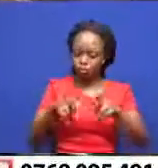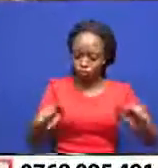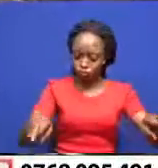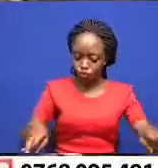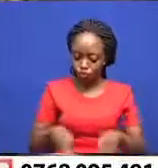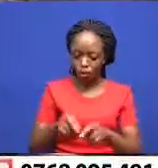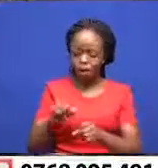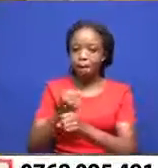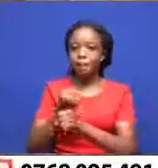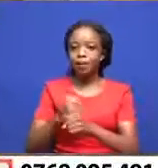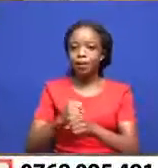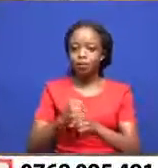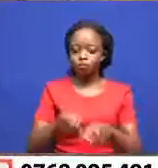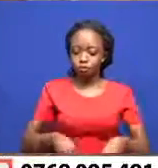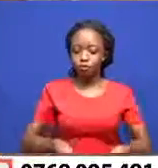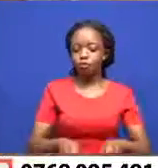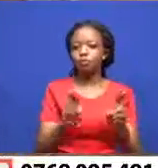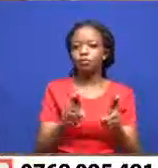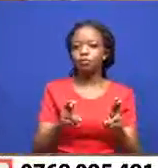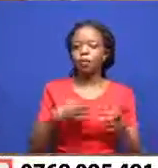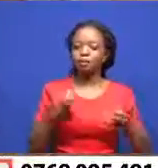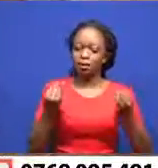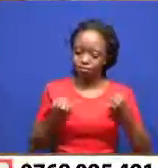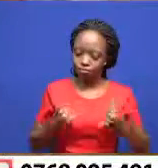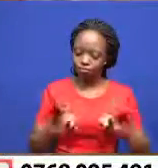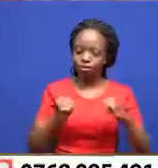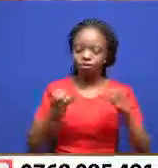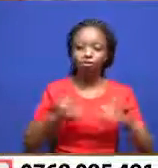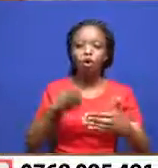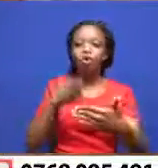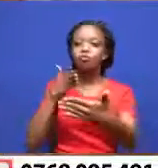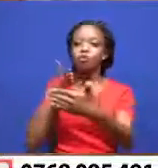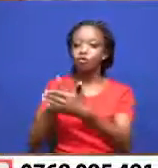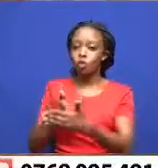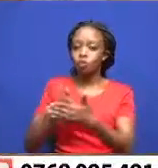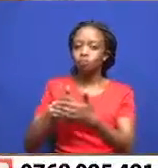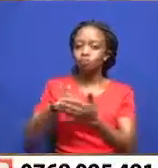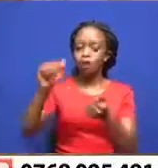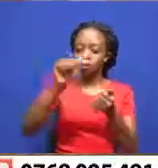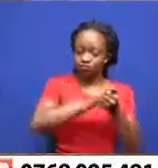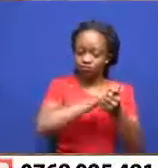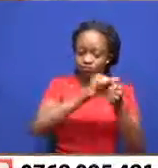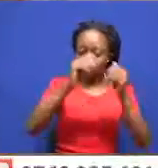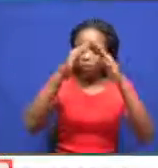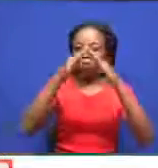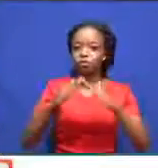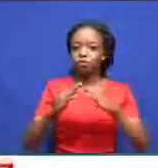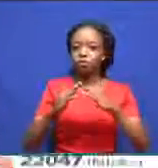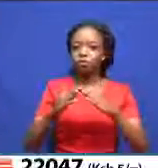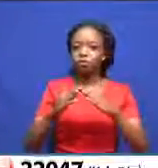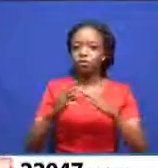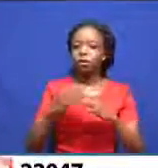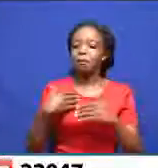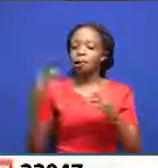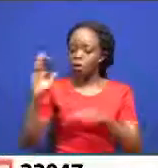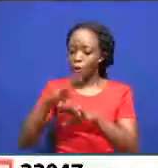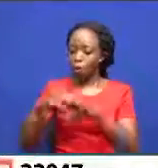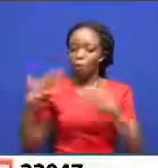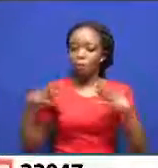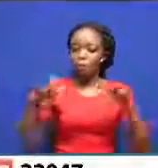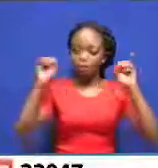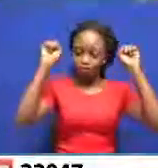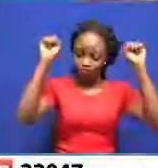construction of the said road. I tried to stop the demolition and consequently mobilized residents to protest